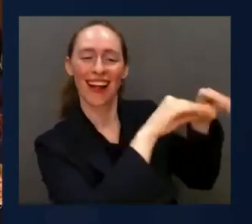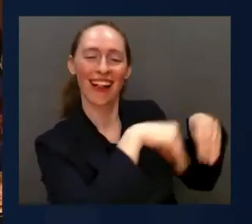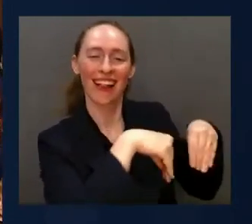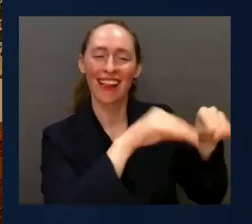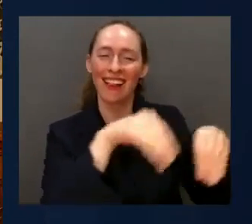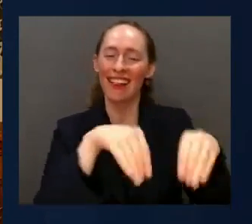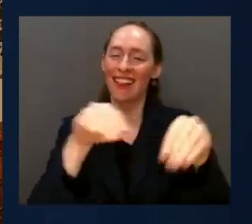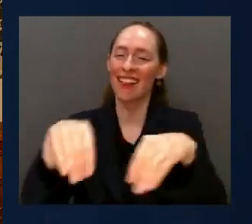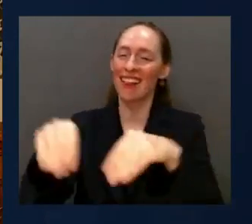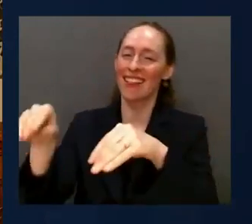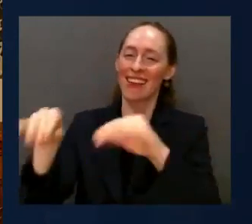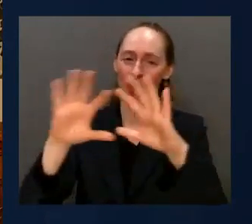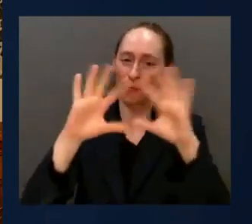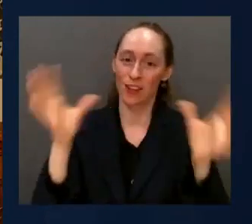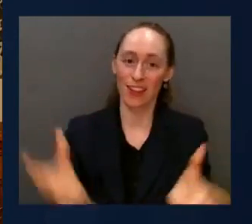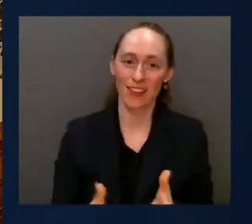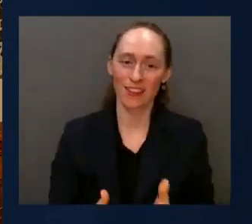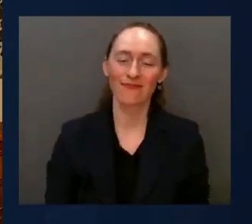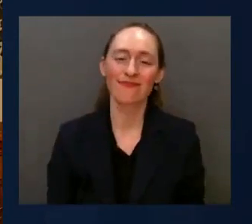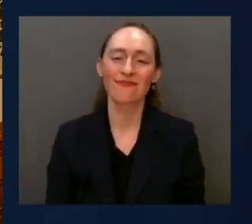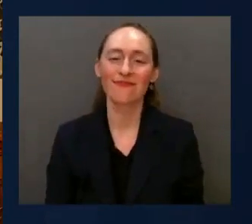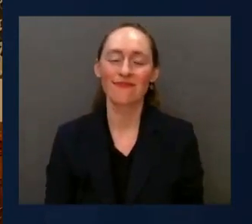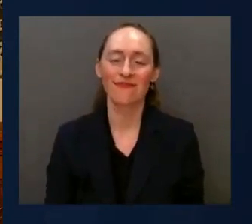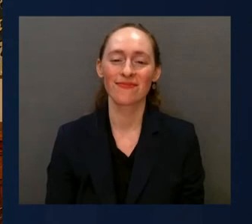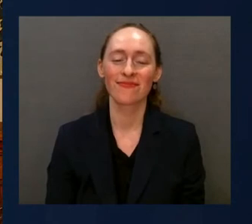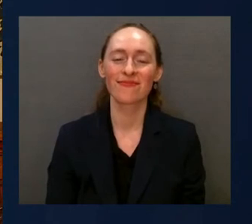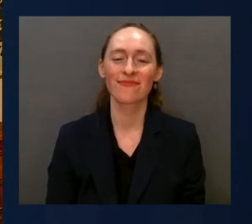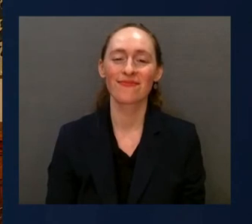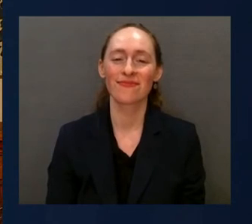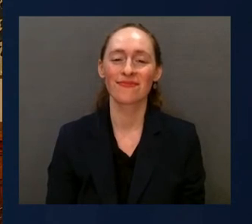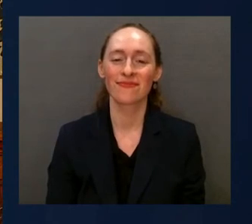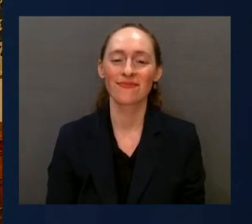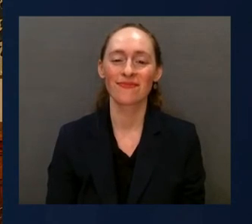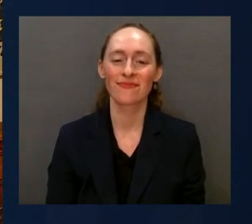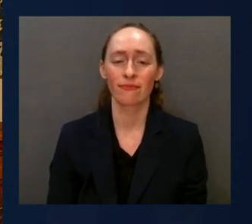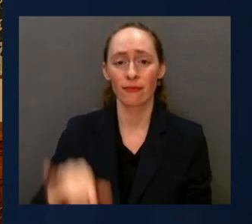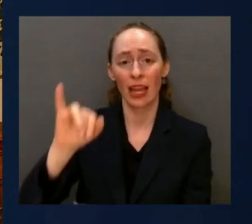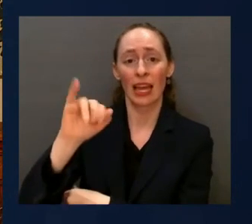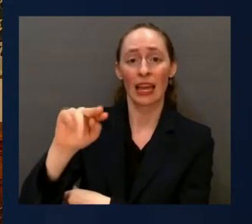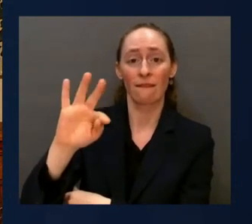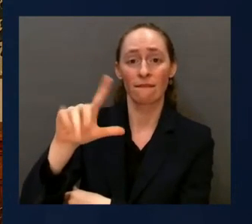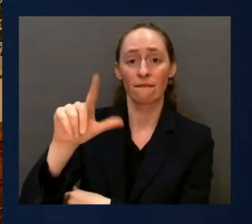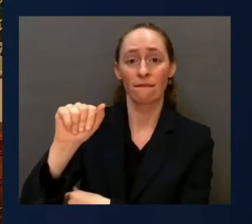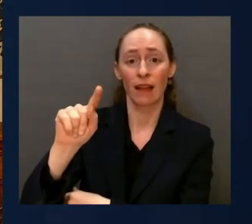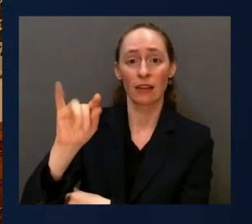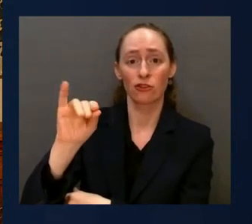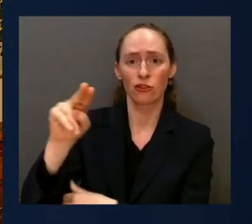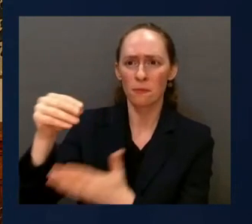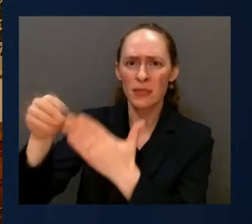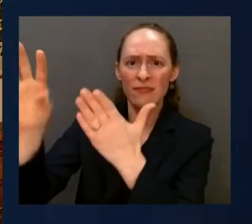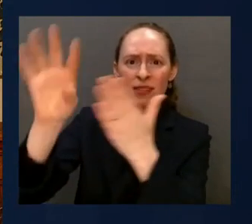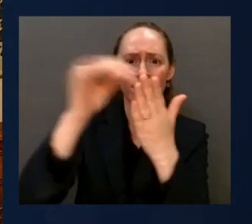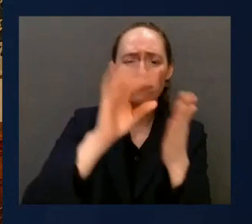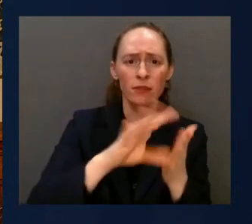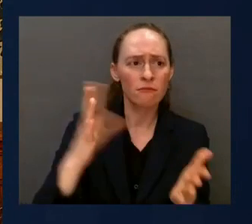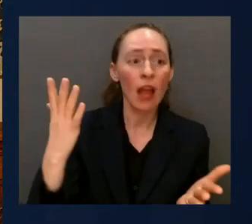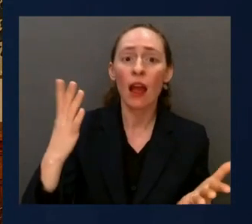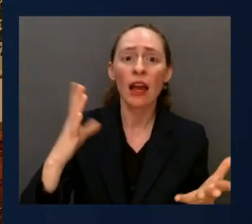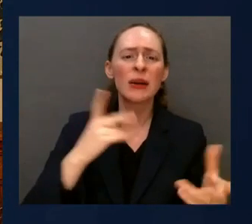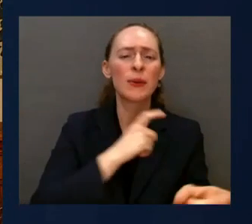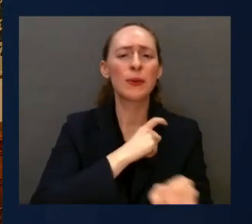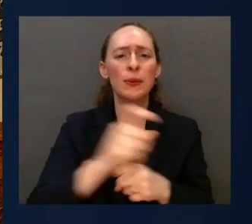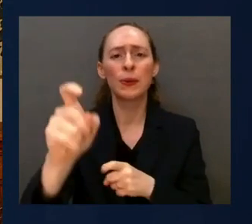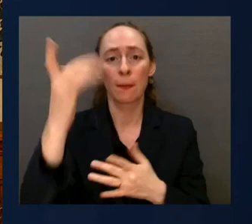inflation has been a global problem because the pandemic disrupted our supply chains, and Putin's unfair and brutal